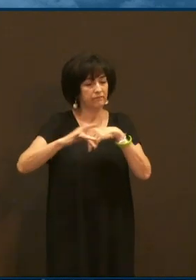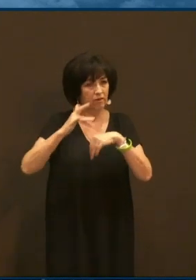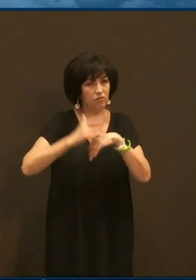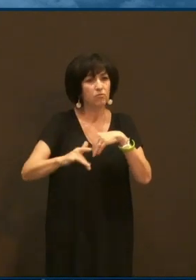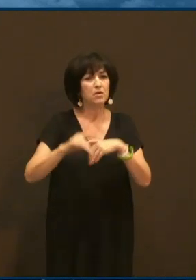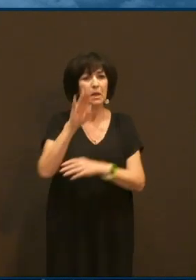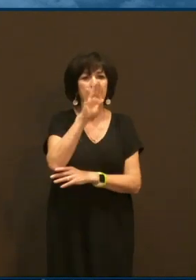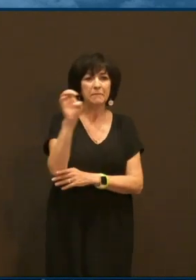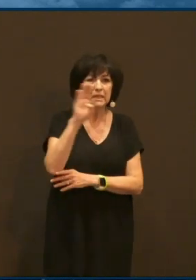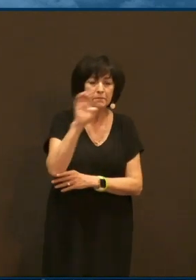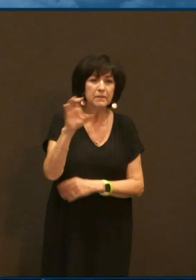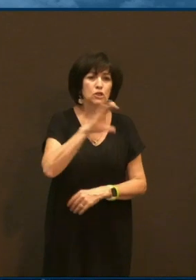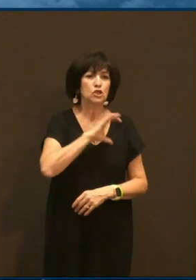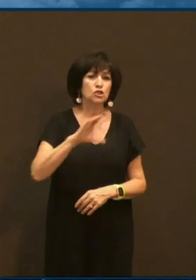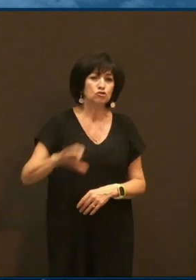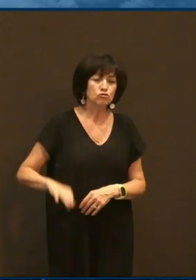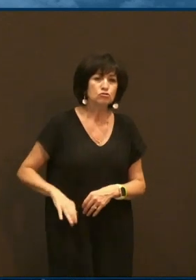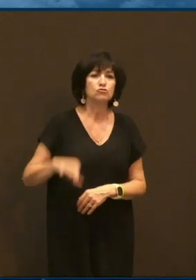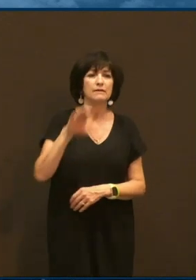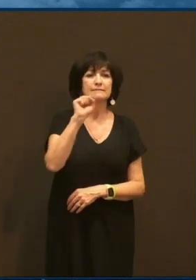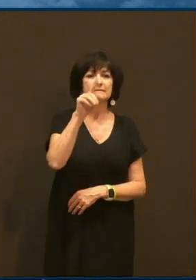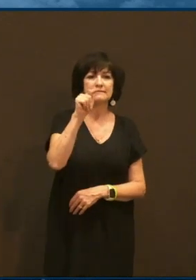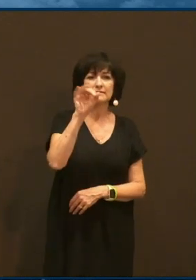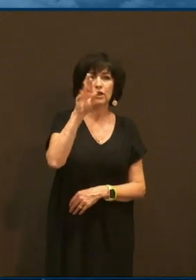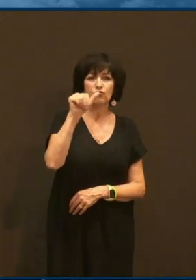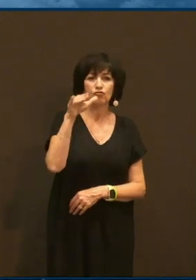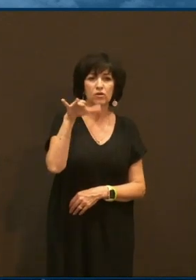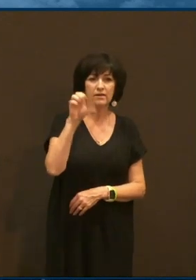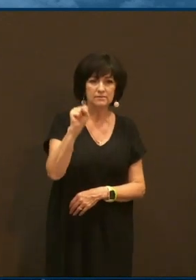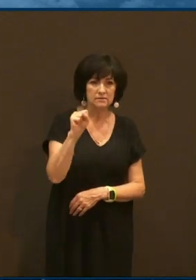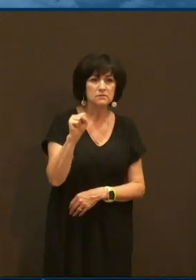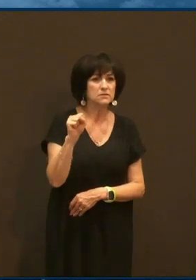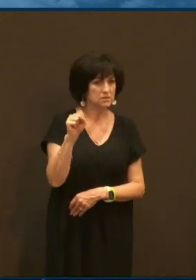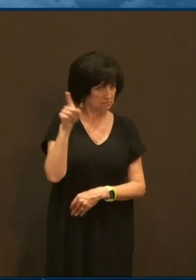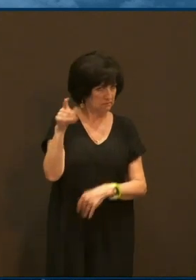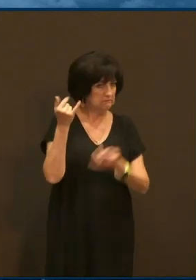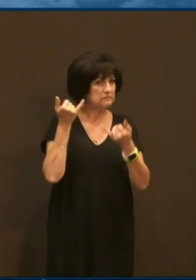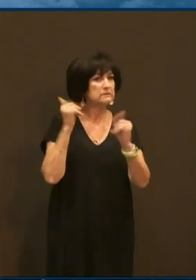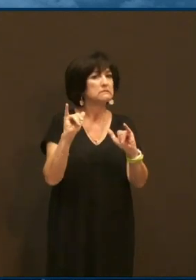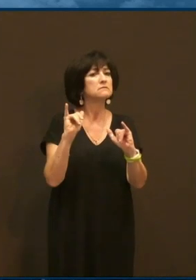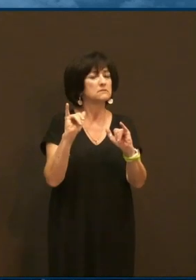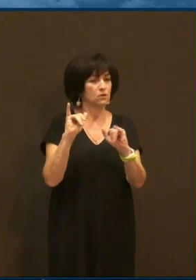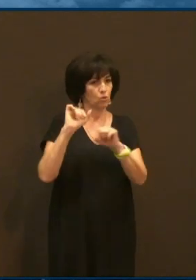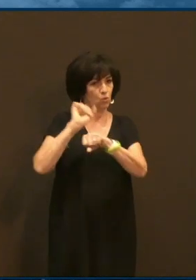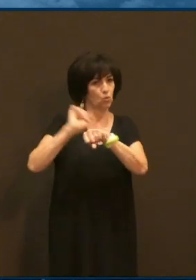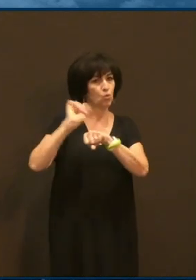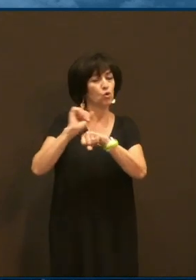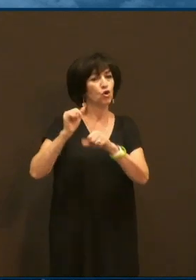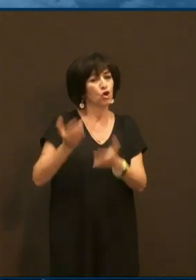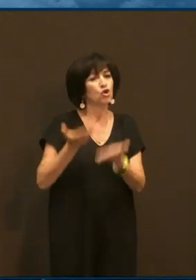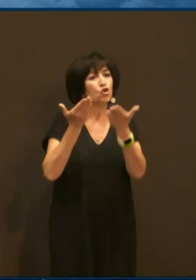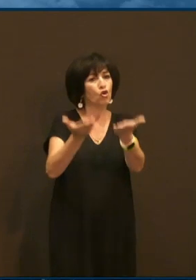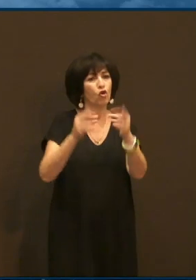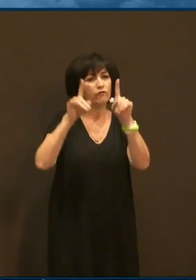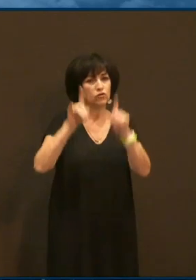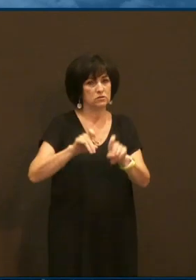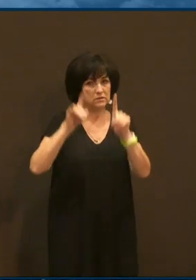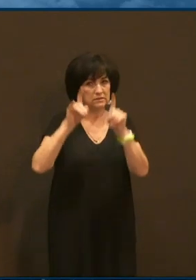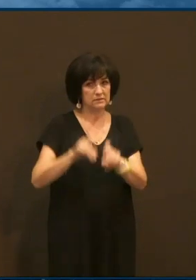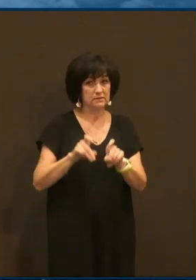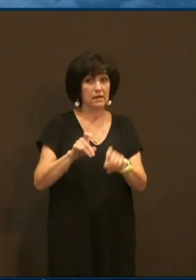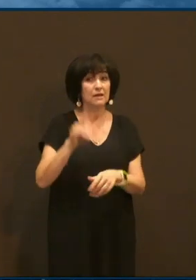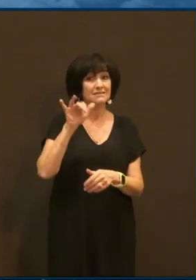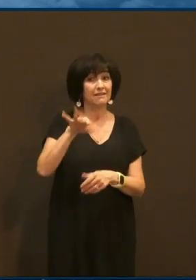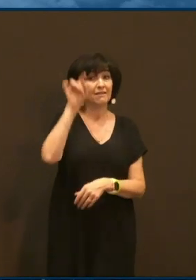BB, Christiana and St. Francis are still doing sites with some of their partners. This is specific to the drive-through sites that you could sign up